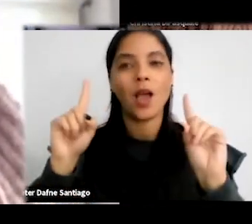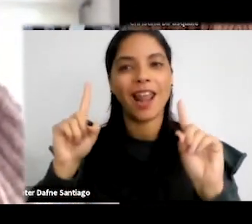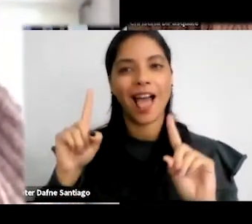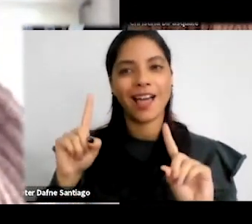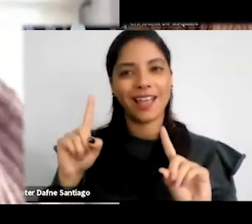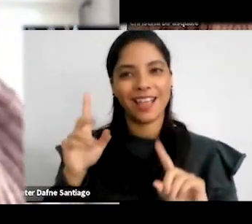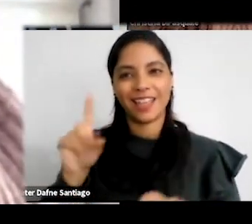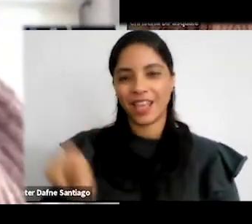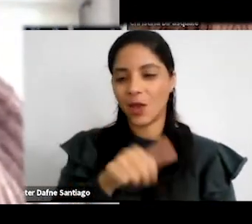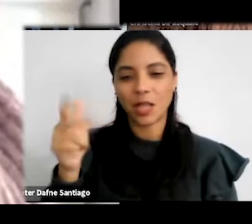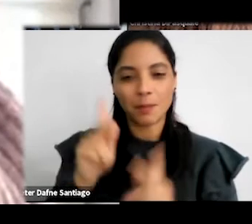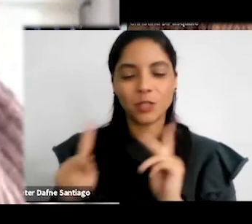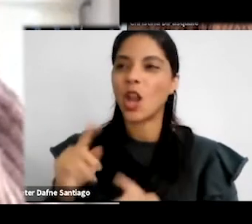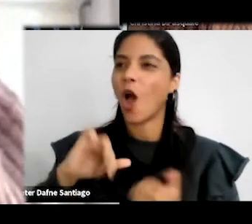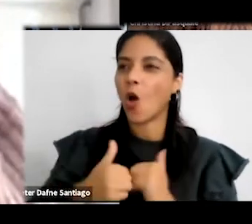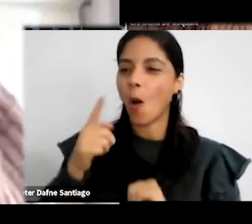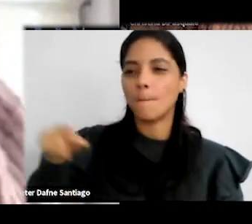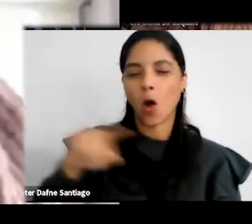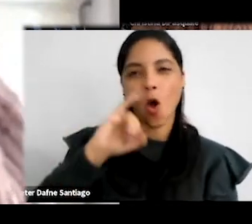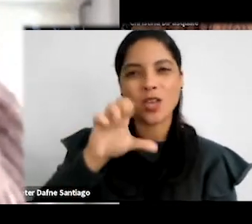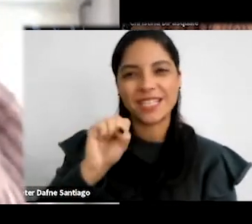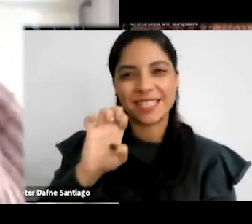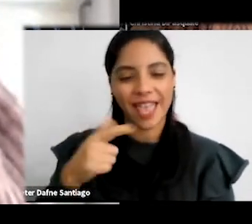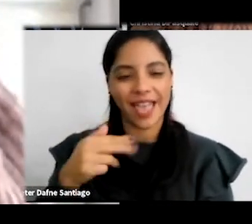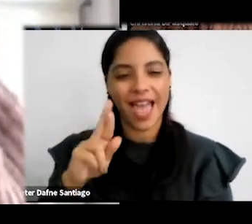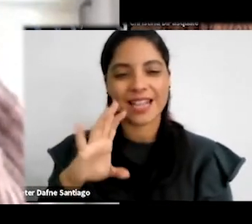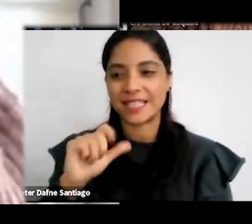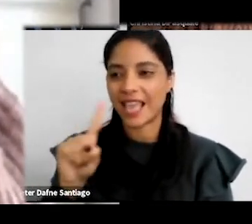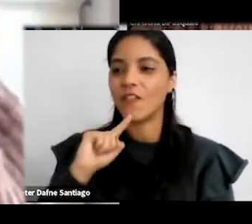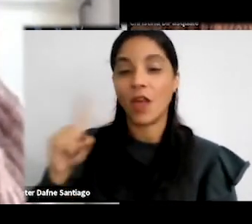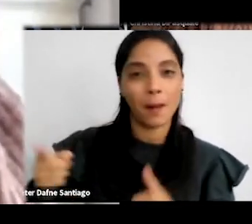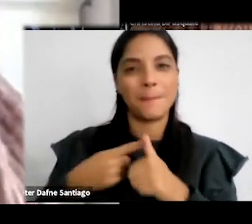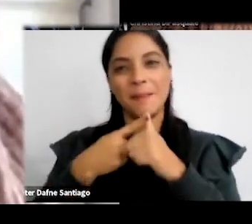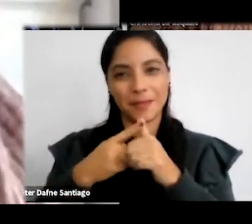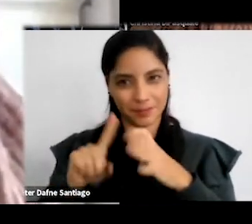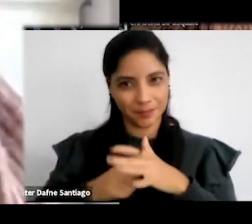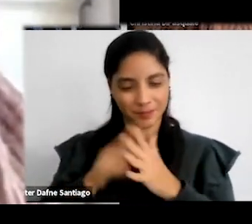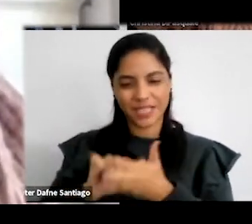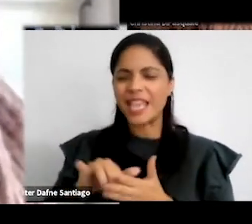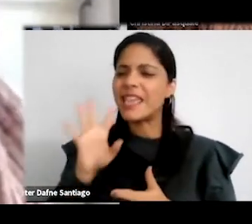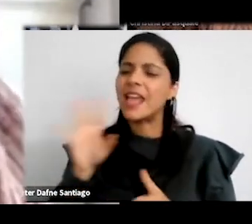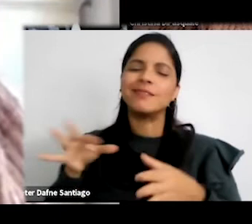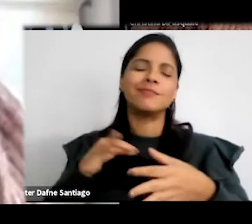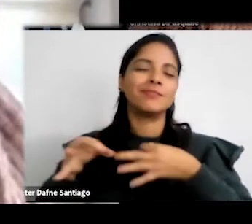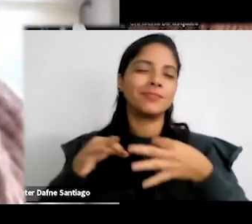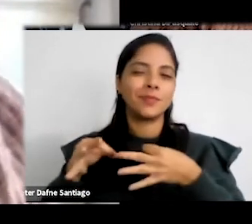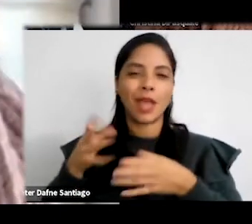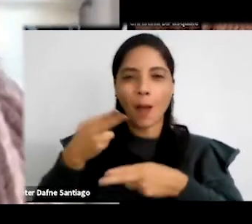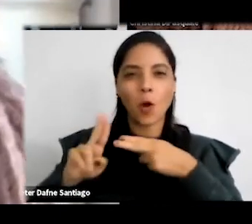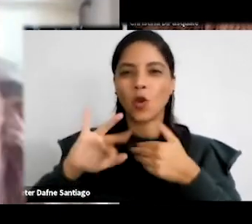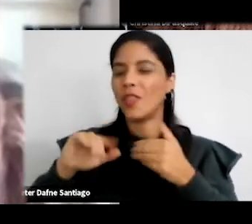Jose Garcia, who produced the pilot episode of Realidades. And he spoke a little bit to some of the controversies